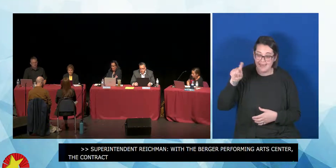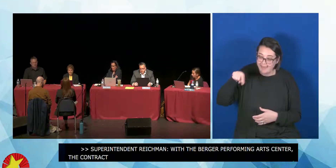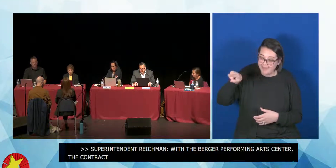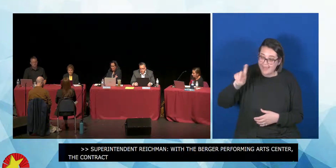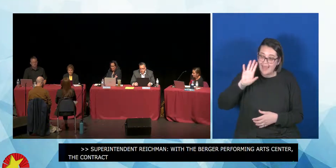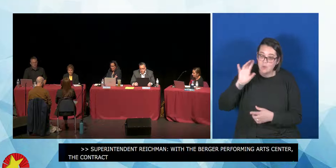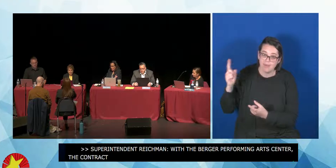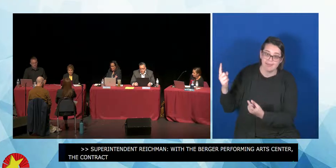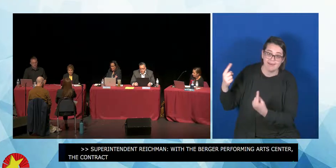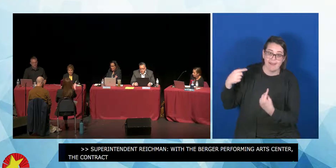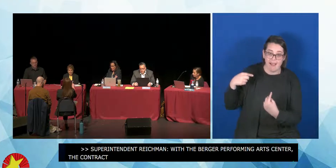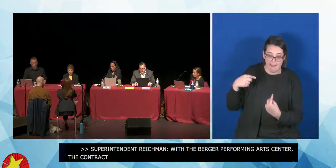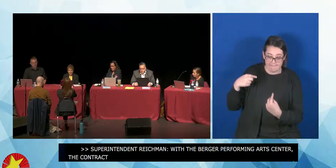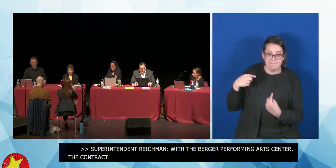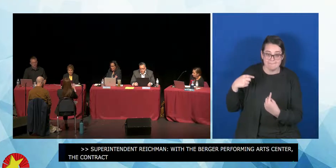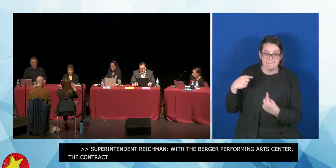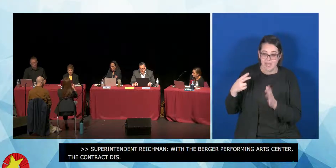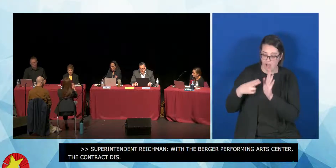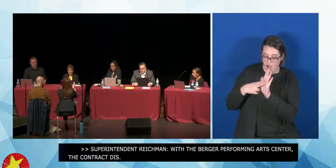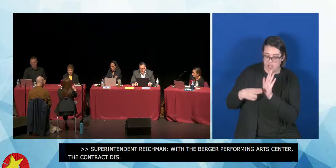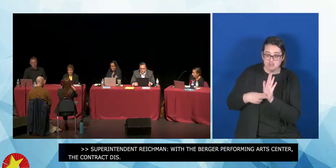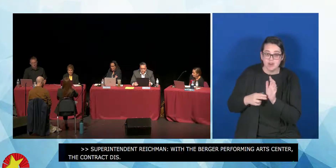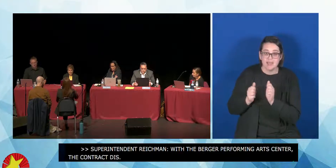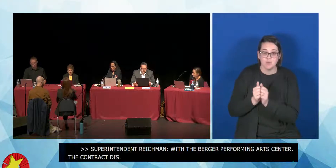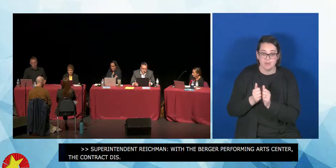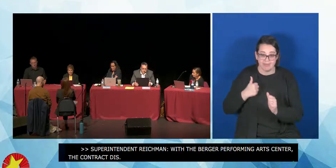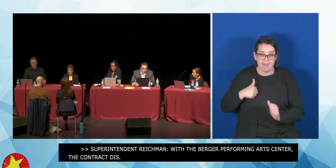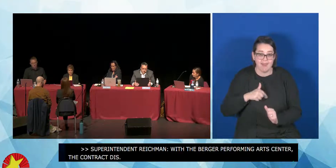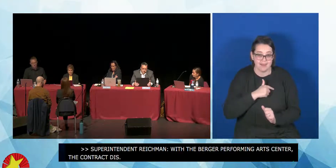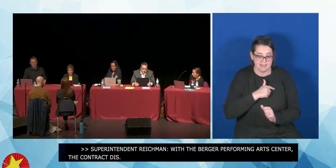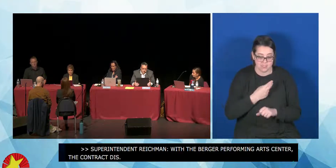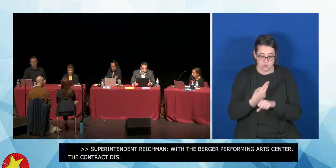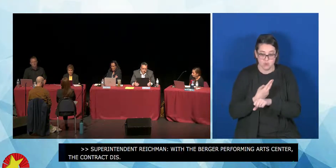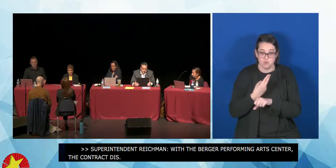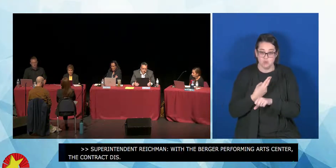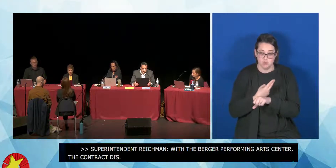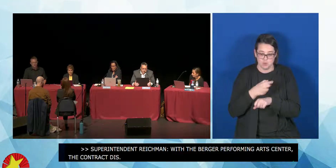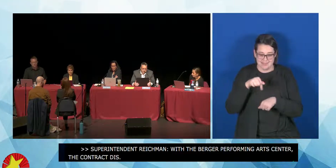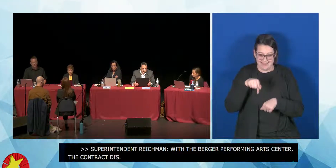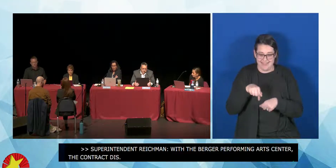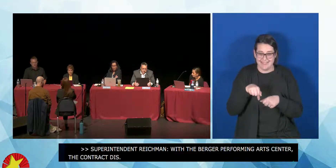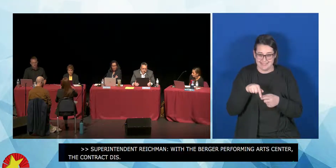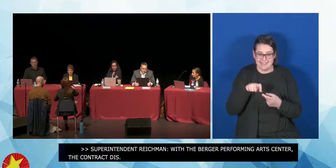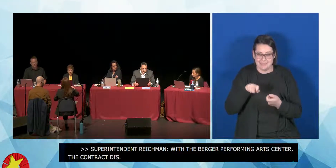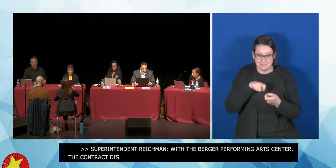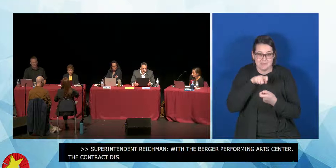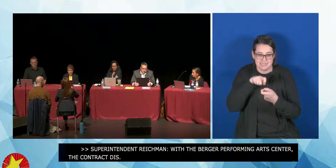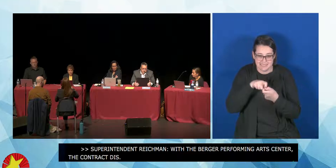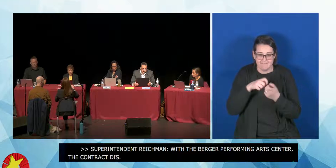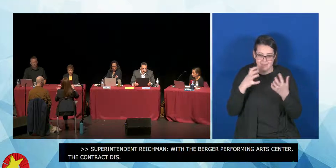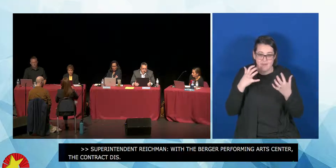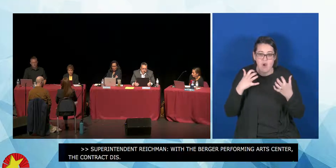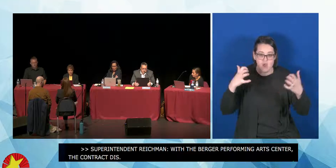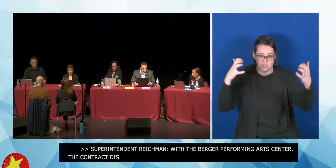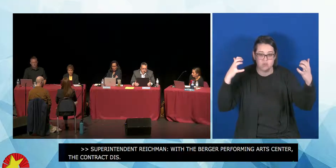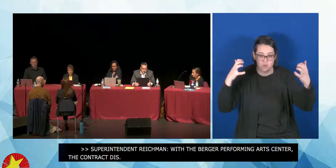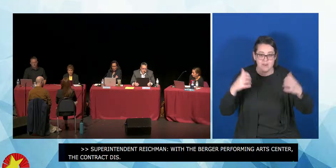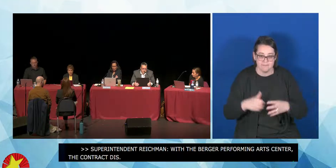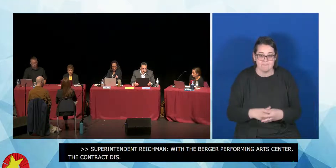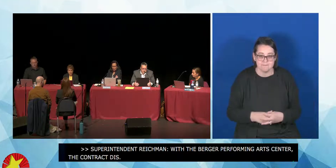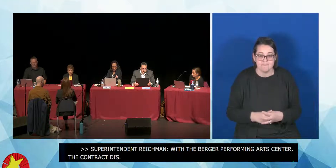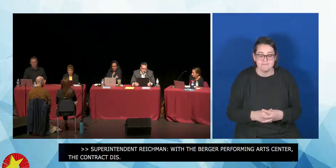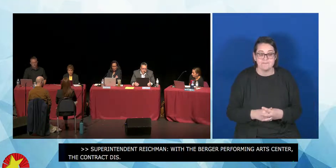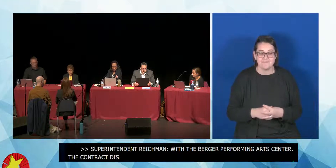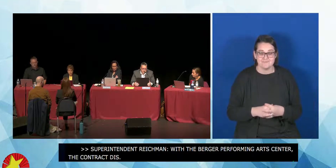and contract with us to use this particular auditorium.